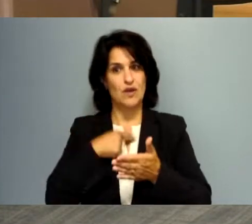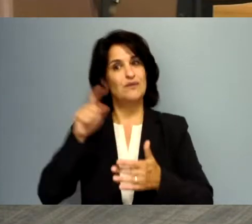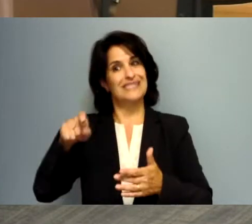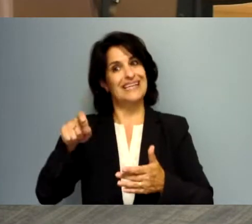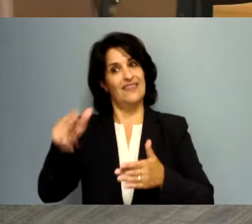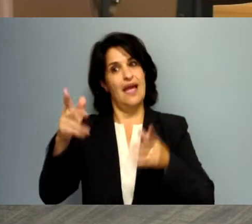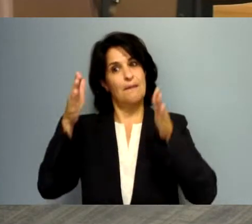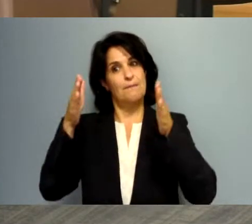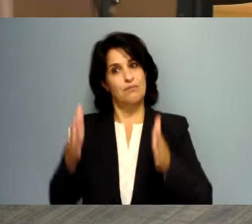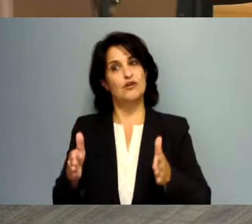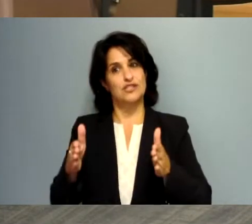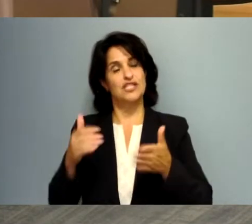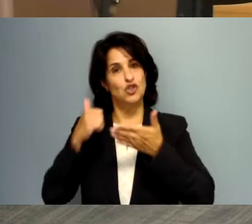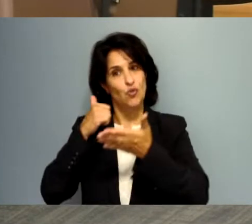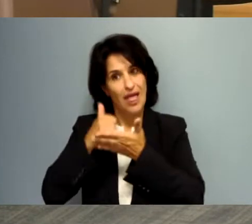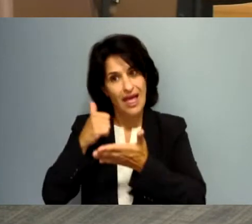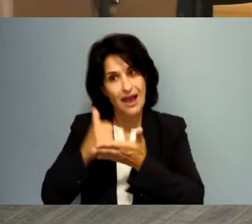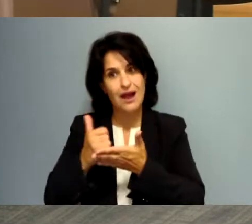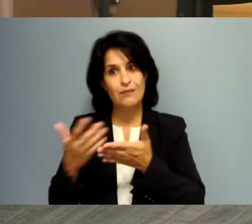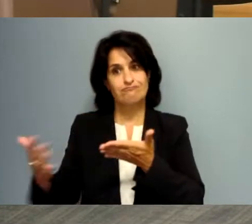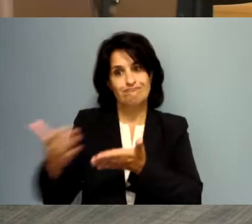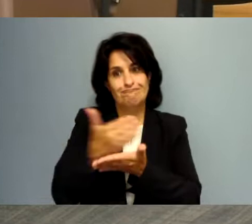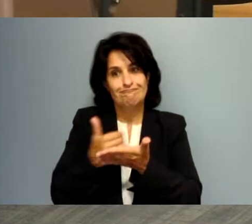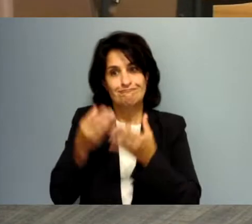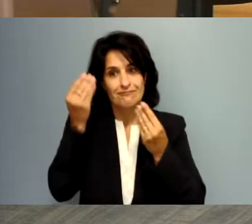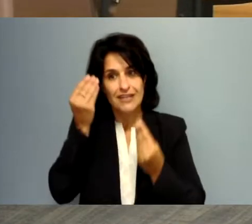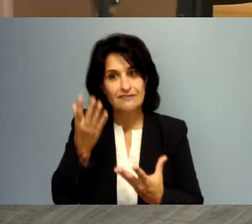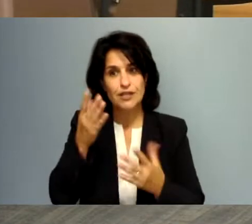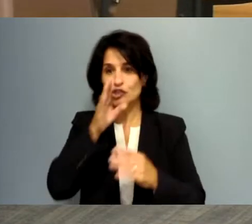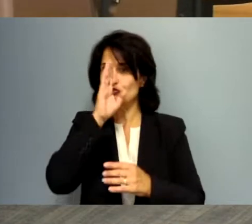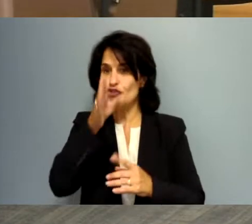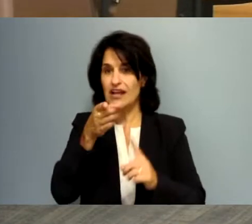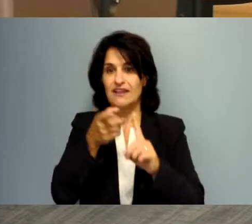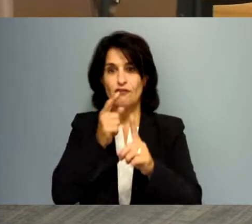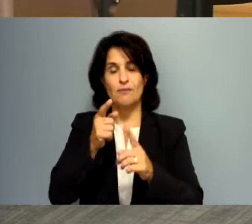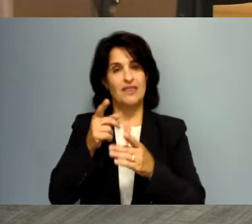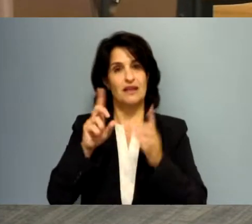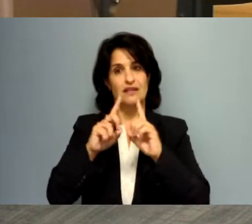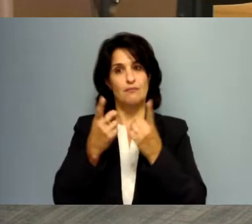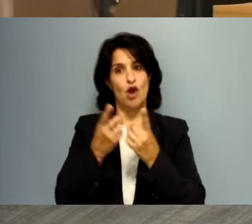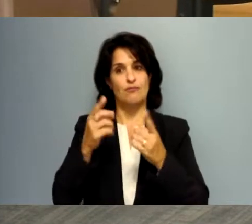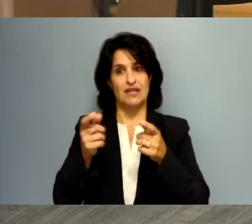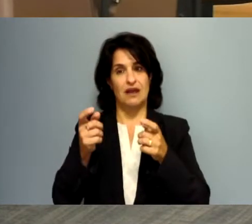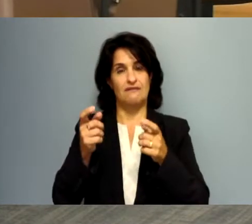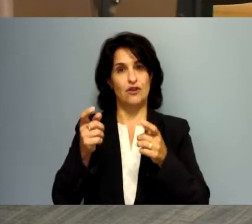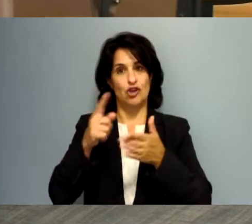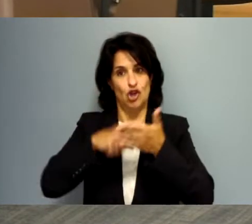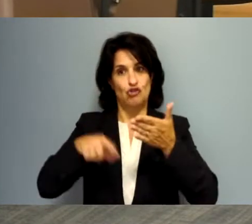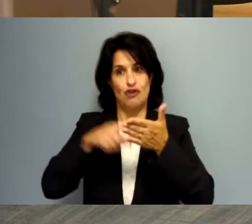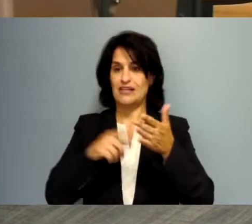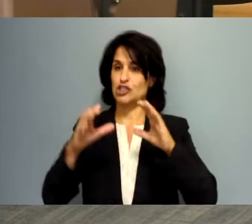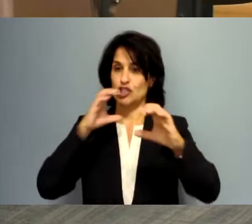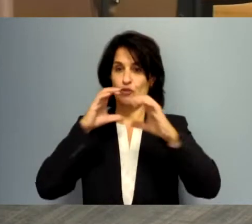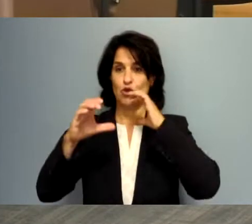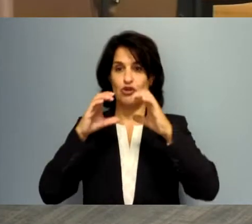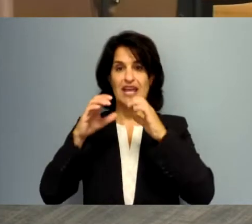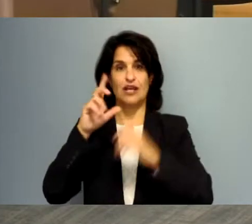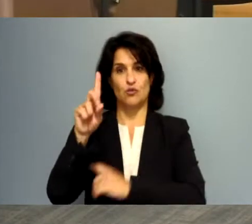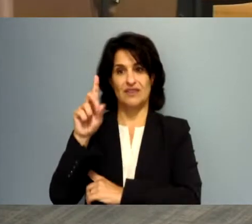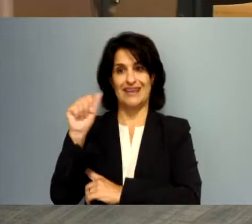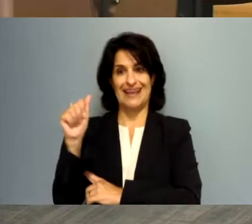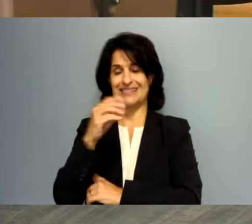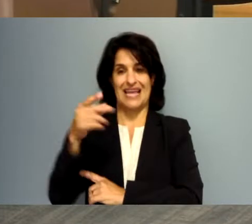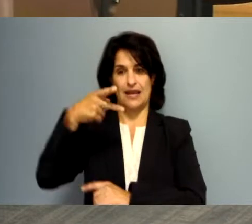assist in accumulating information directly from the Department of Corrections, communicating with the district attorney, the public defender, or